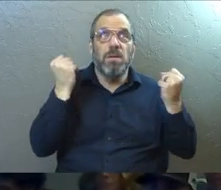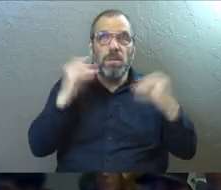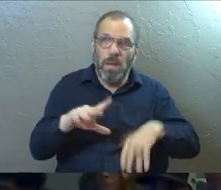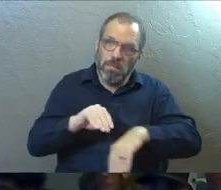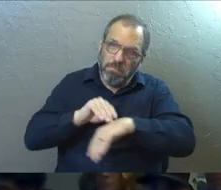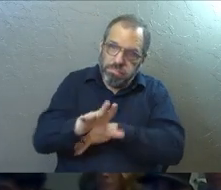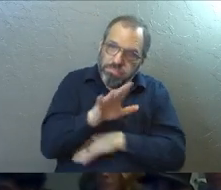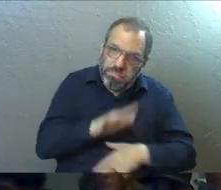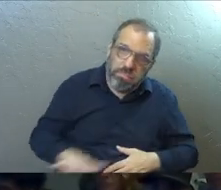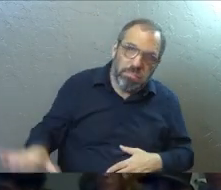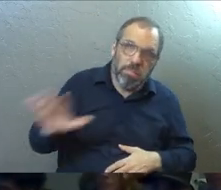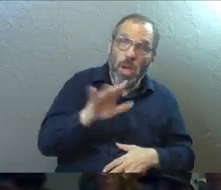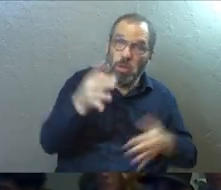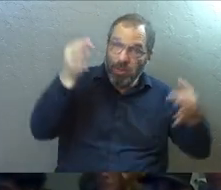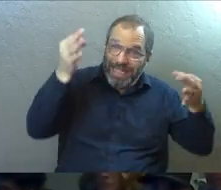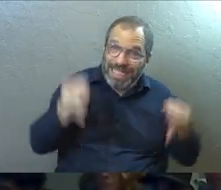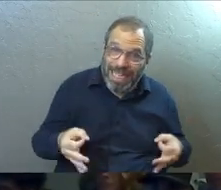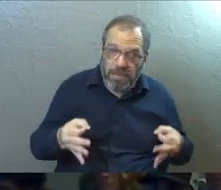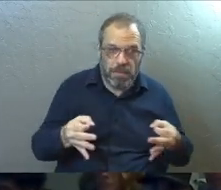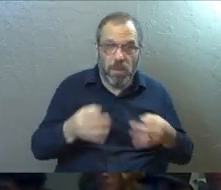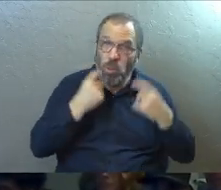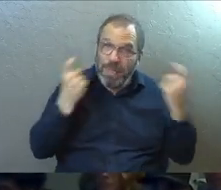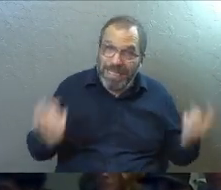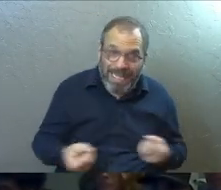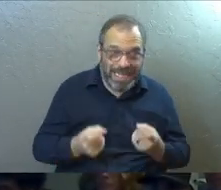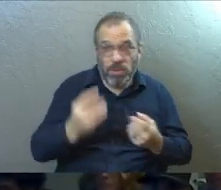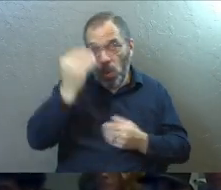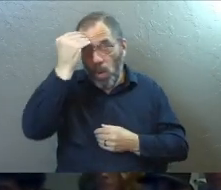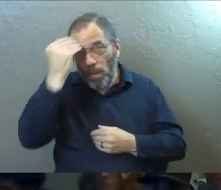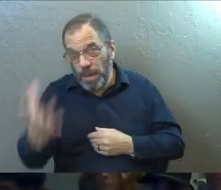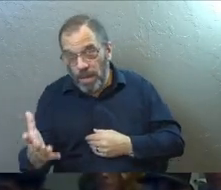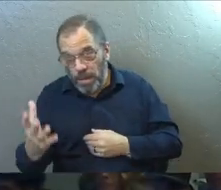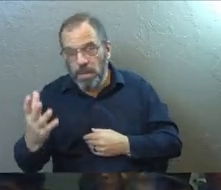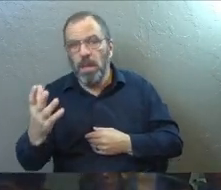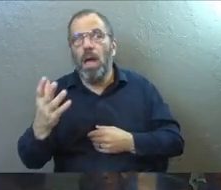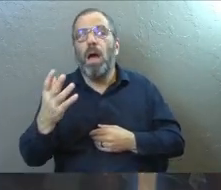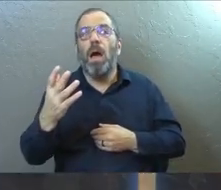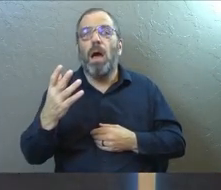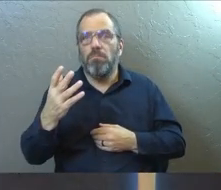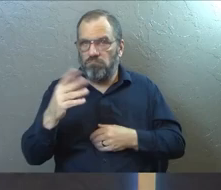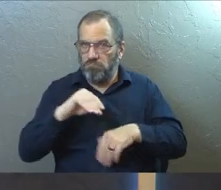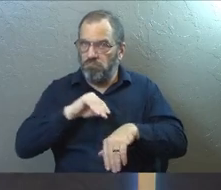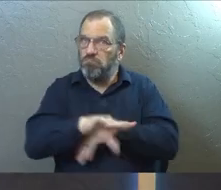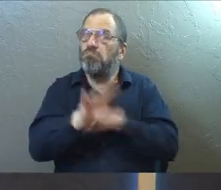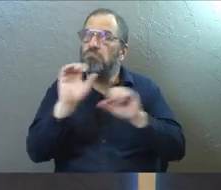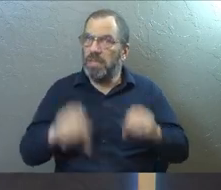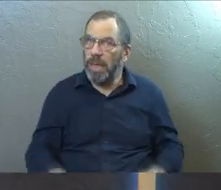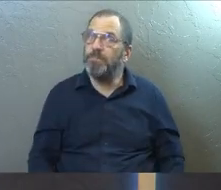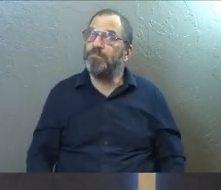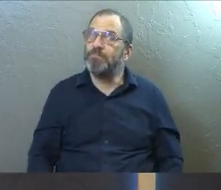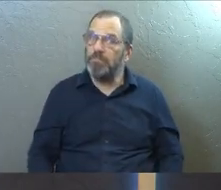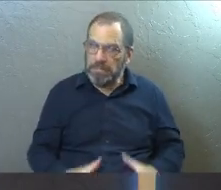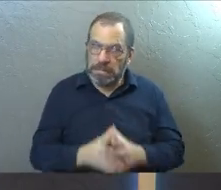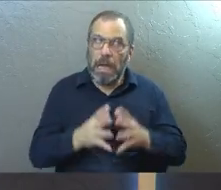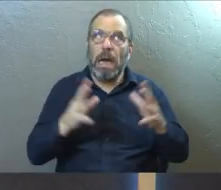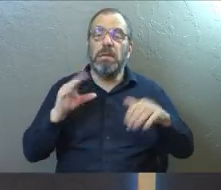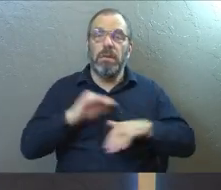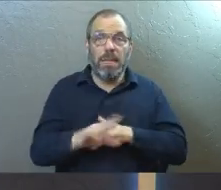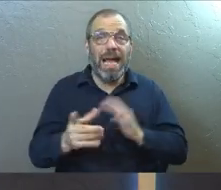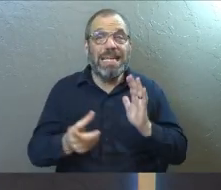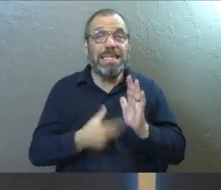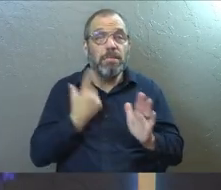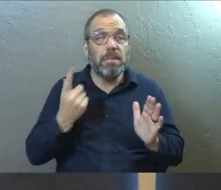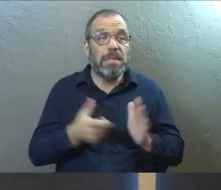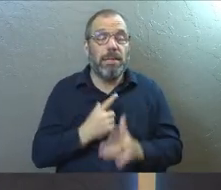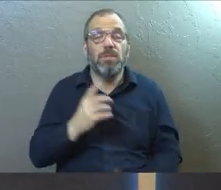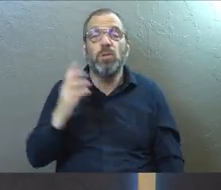much impact to those around you that your choices, your sins or your obedience to God, both can have. So much impact there. And